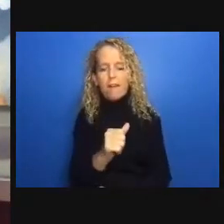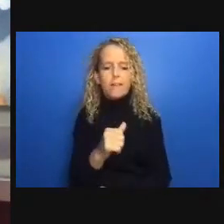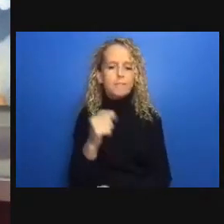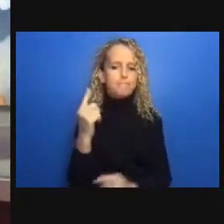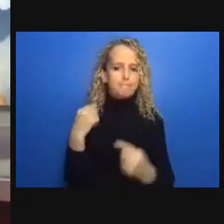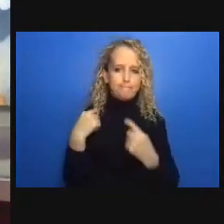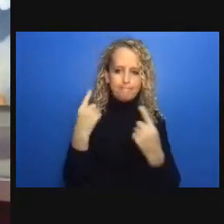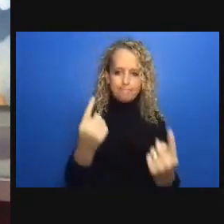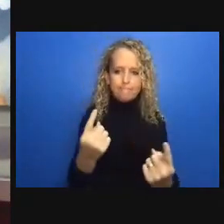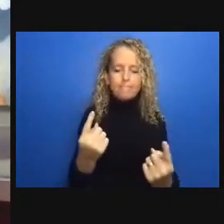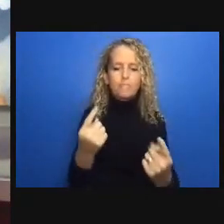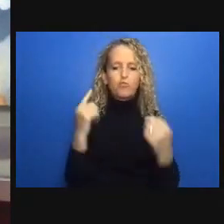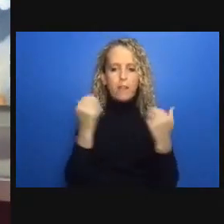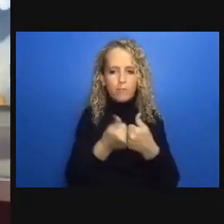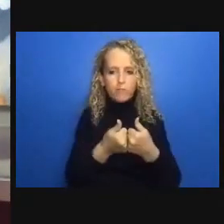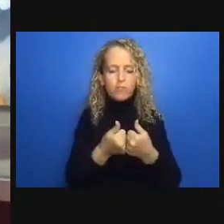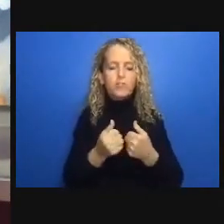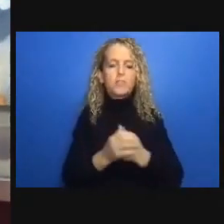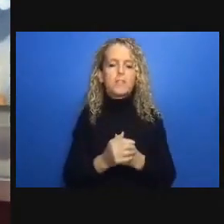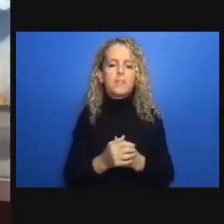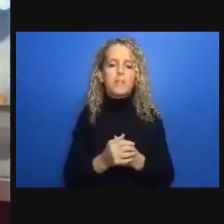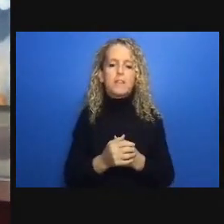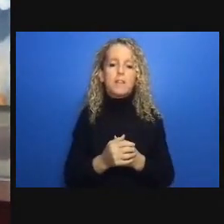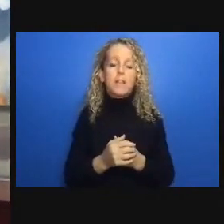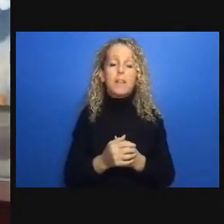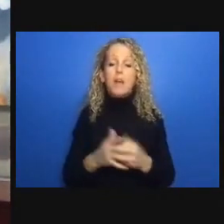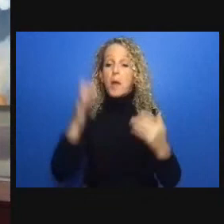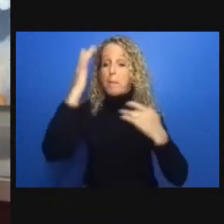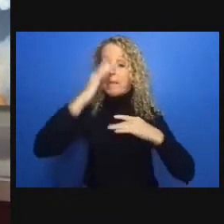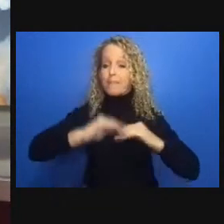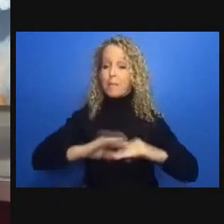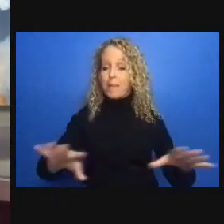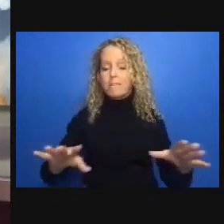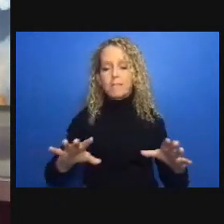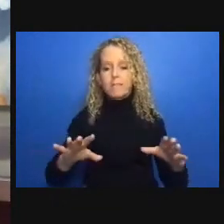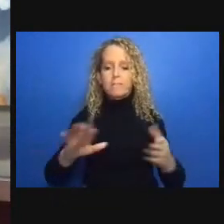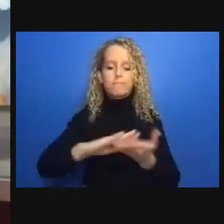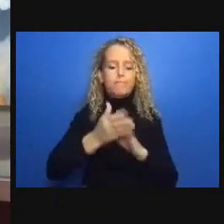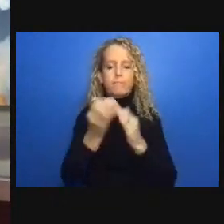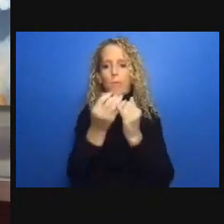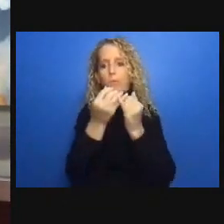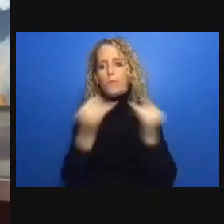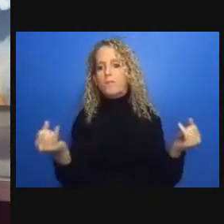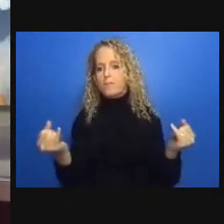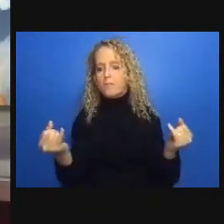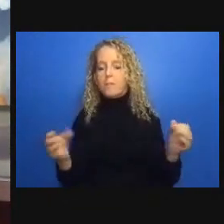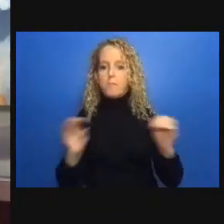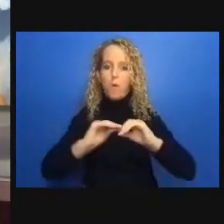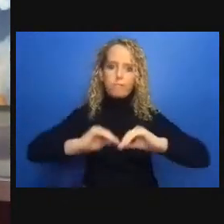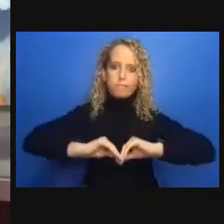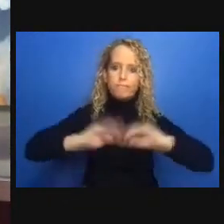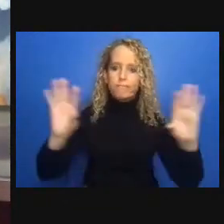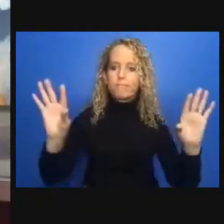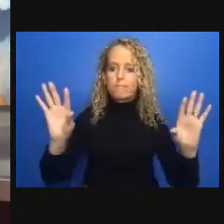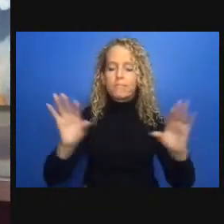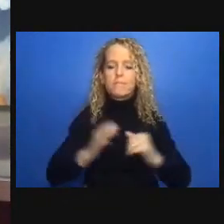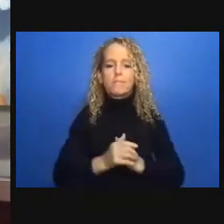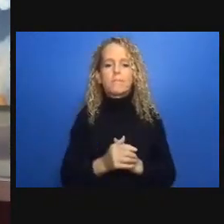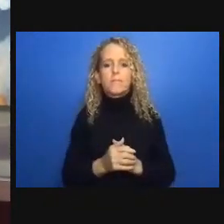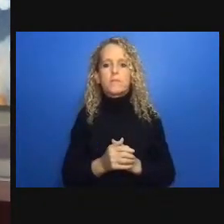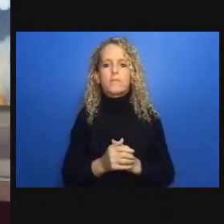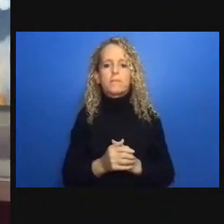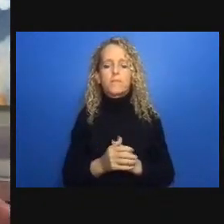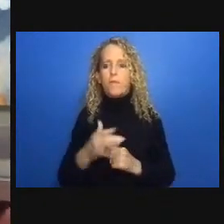time, but the pandemic exacerbated those challenges, and that's what made it a little bit more challenging. And some of the pieces